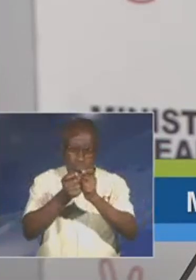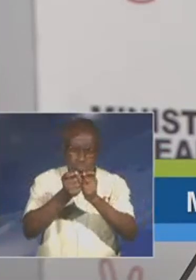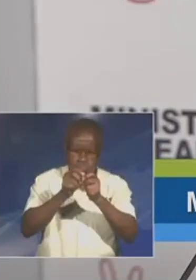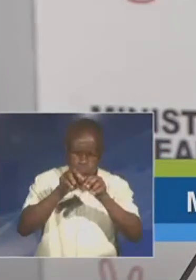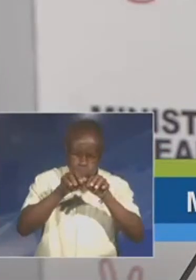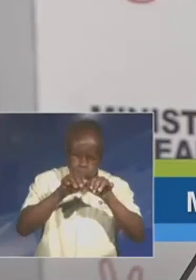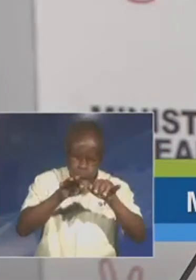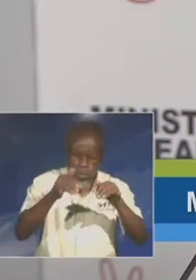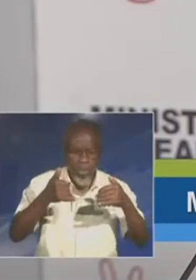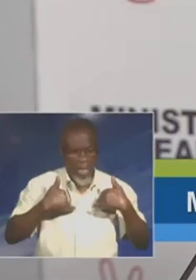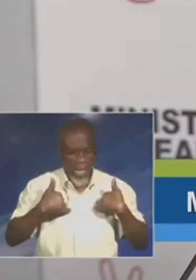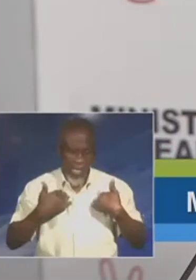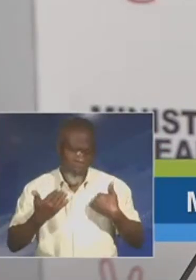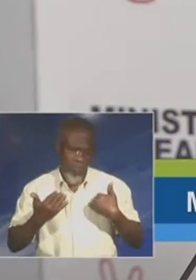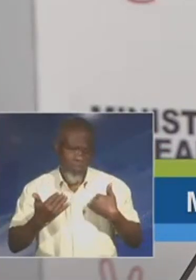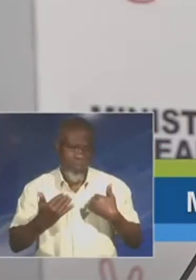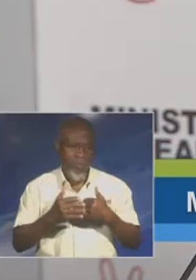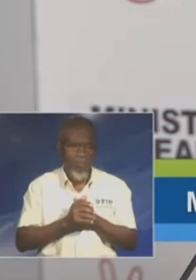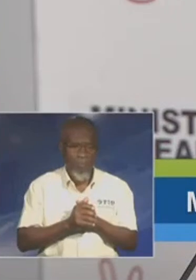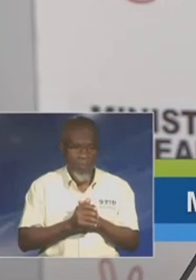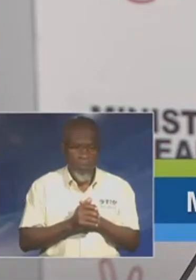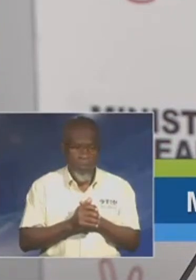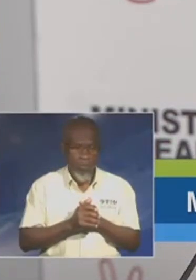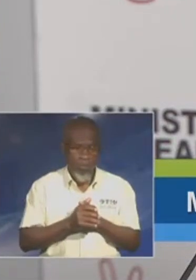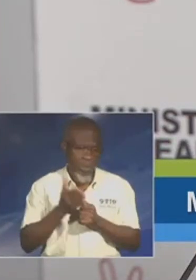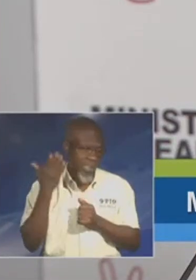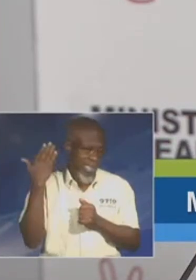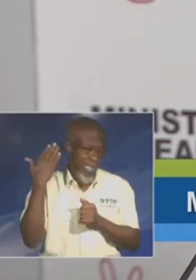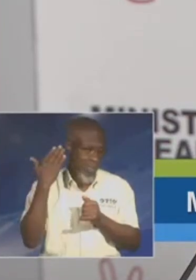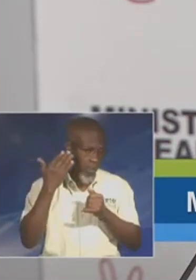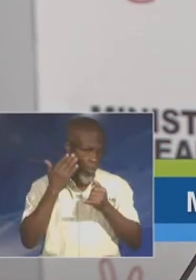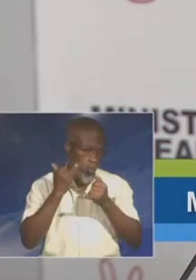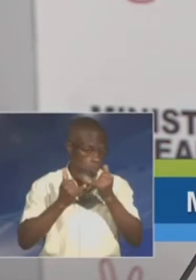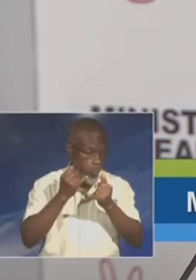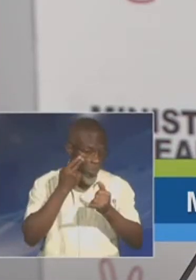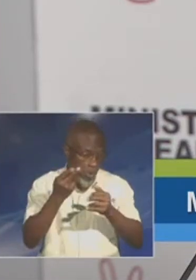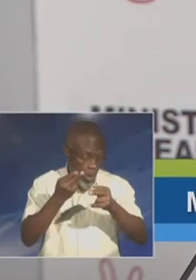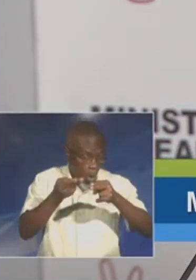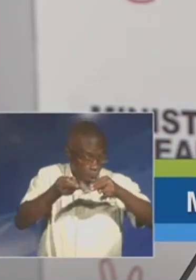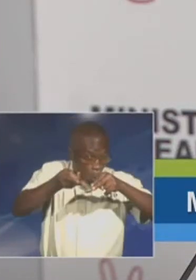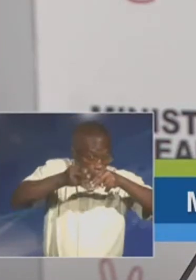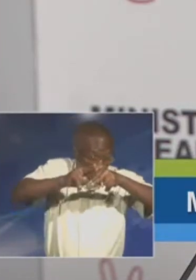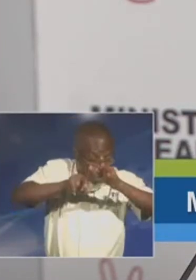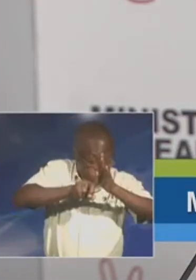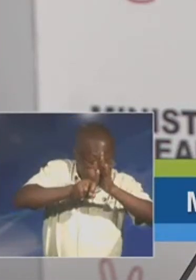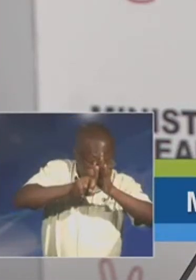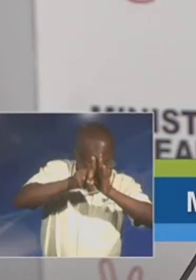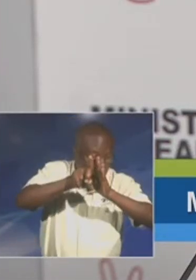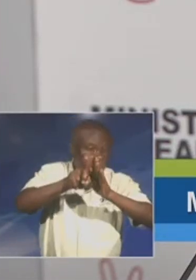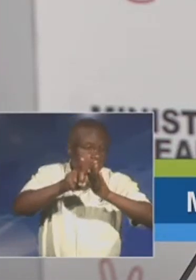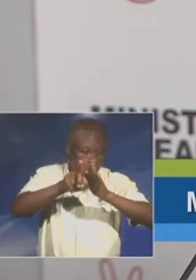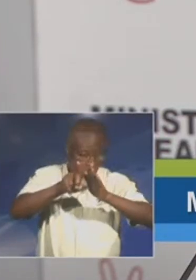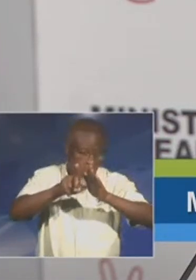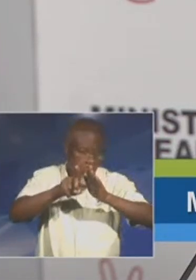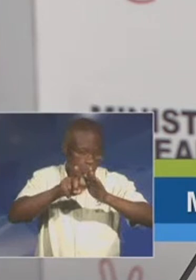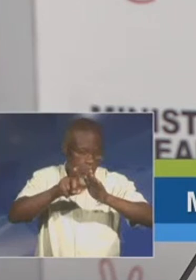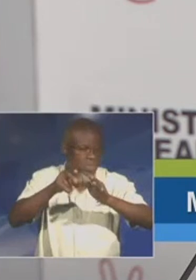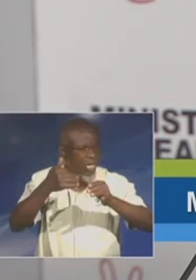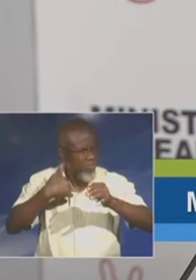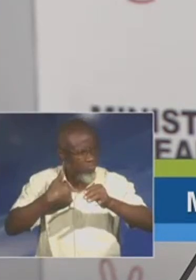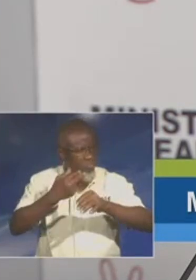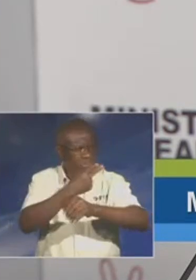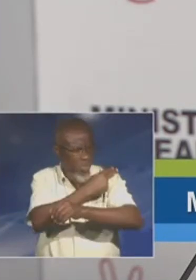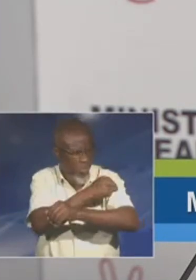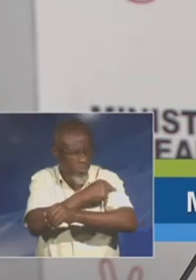are. So in the last wave, when we would have seen the increased number of cases with the Delta variant, we were at a hospitalization rate of anywhere